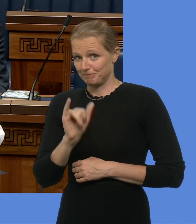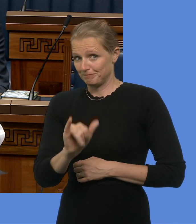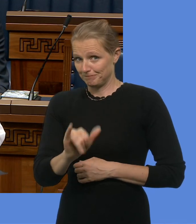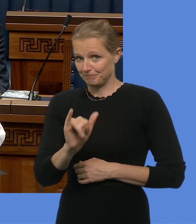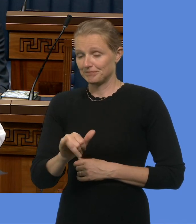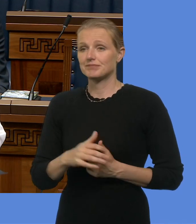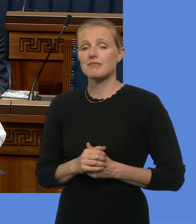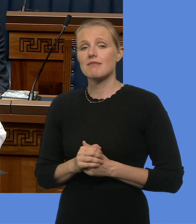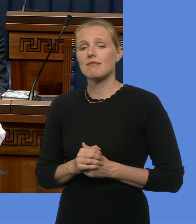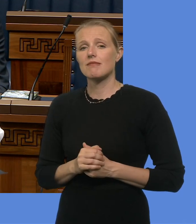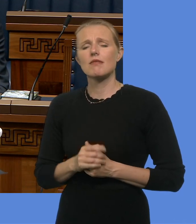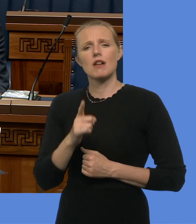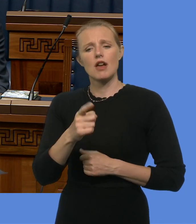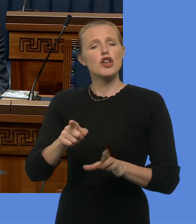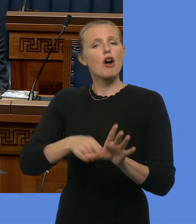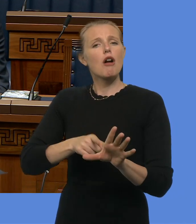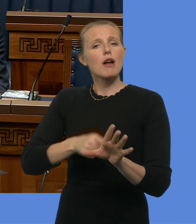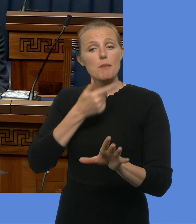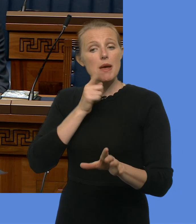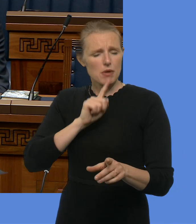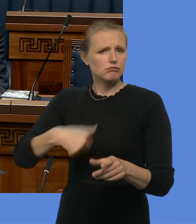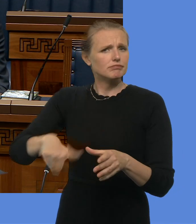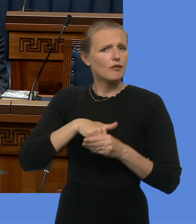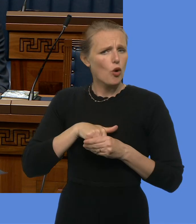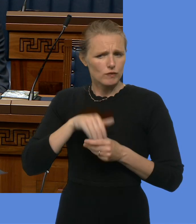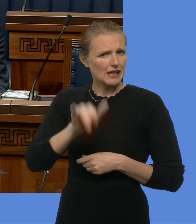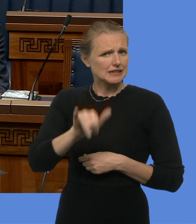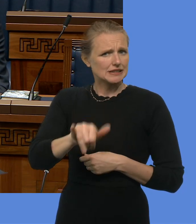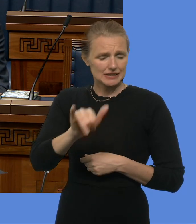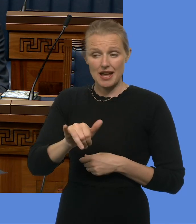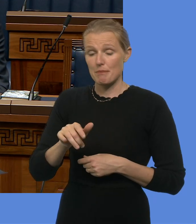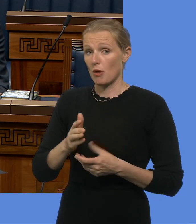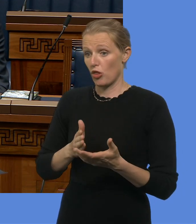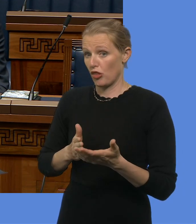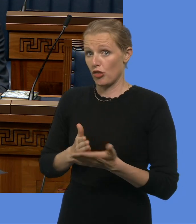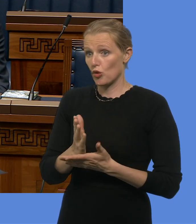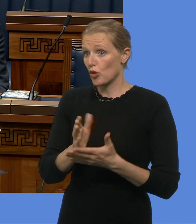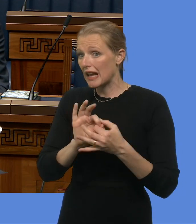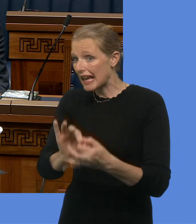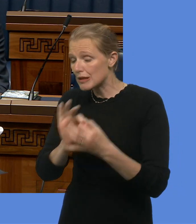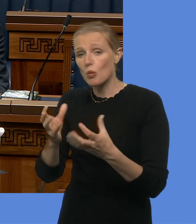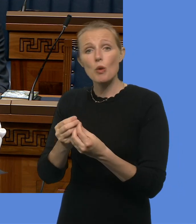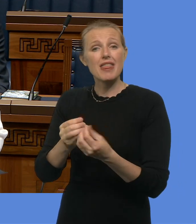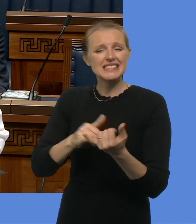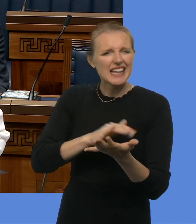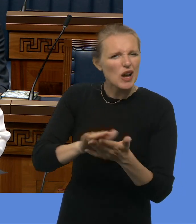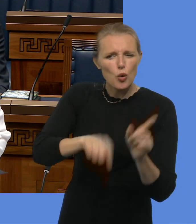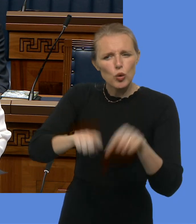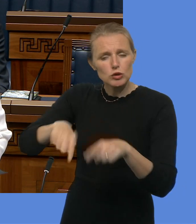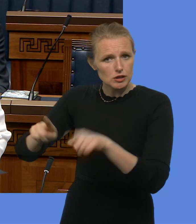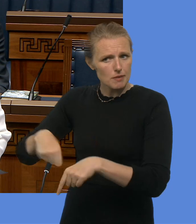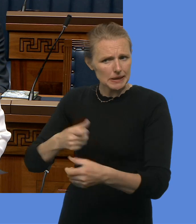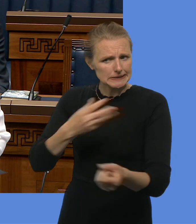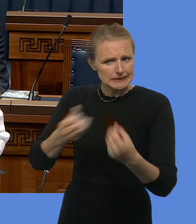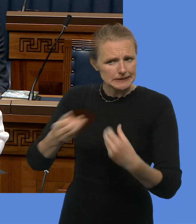And the involvement of young people, this has been raised with us during the engagements with stakeholders, and violence against women and